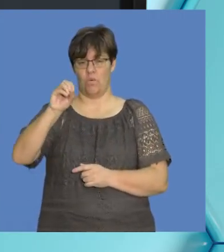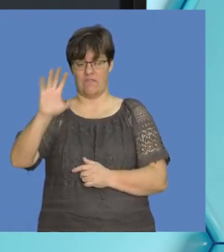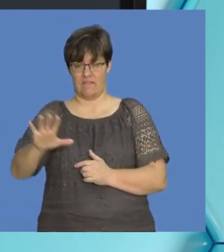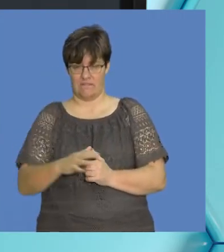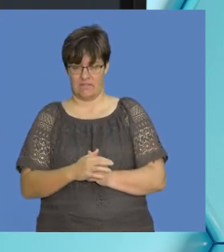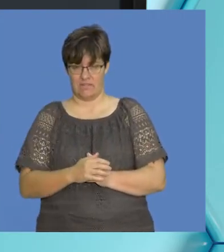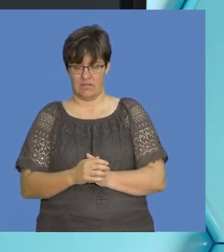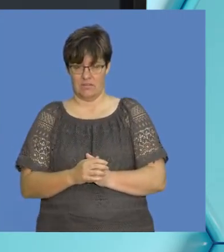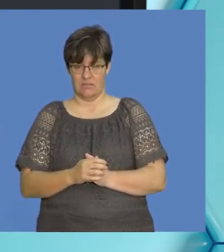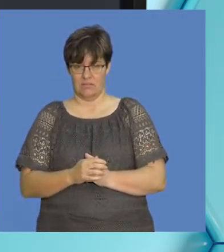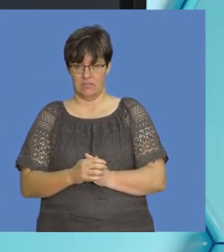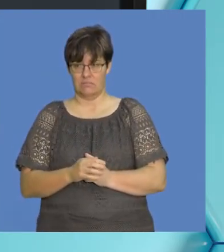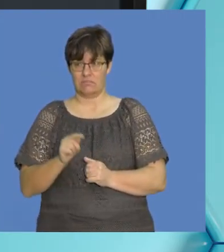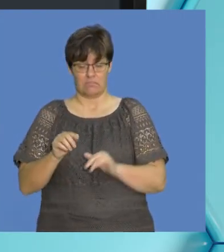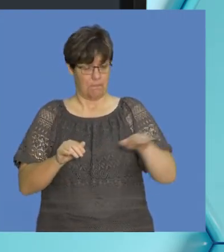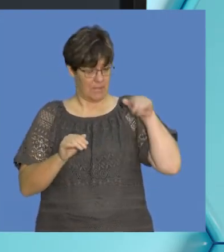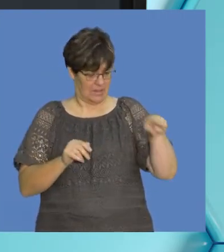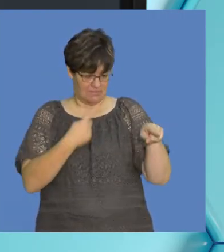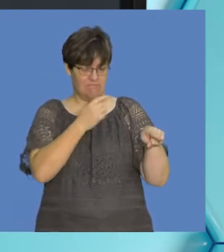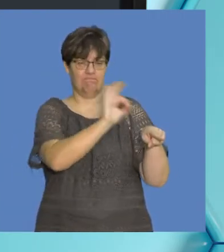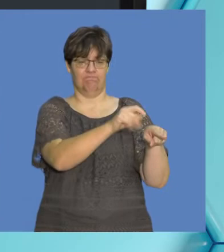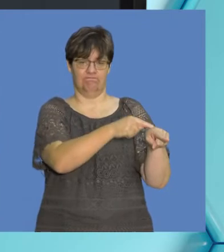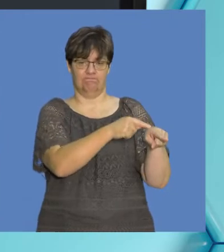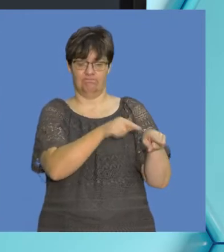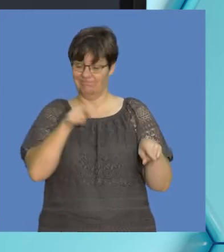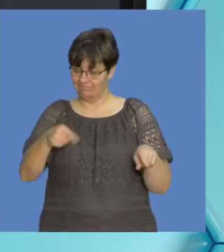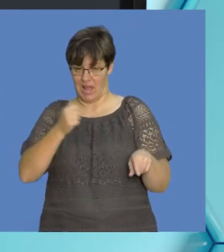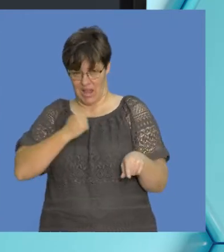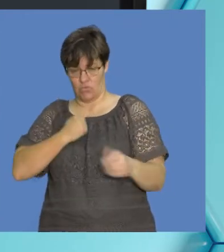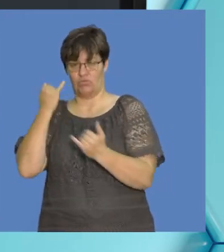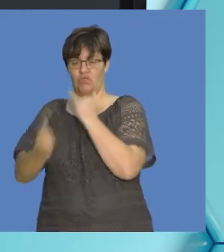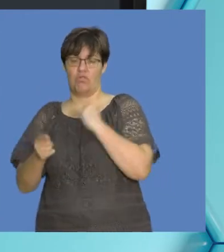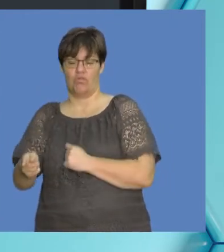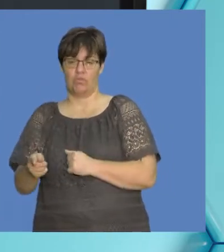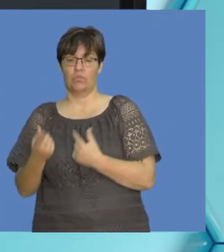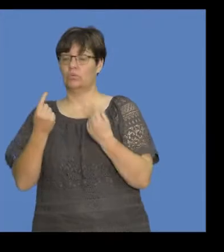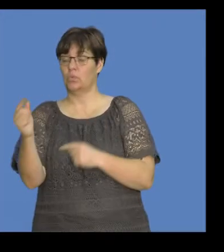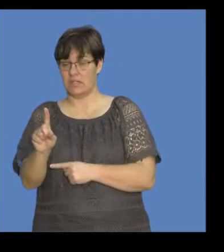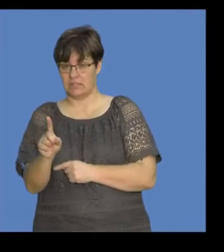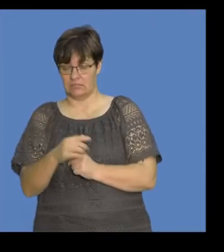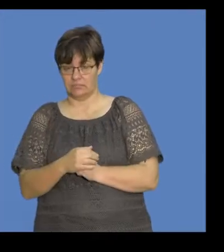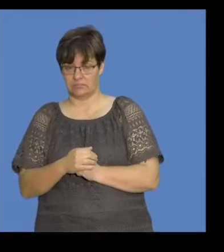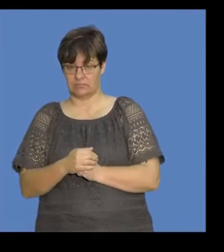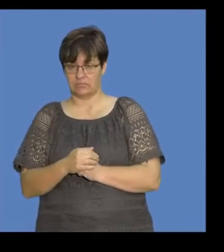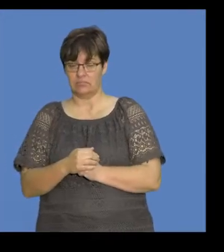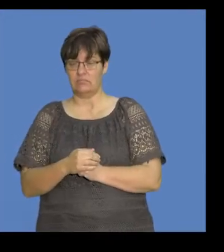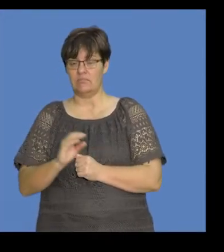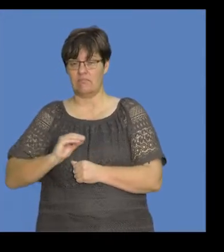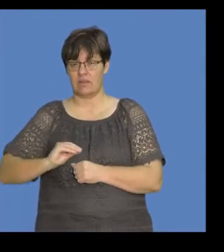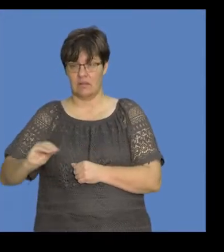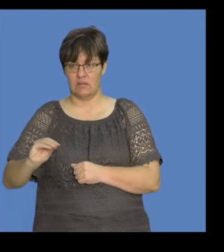is correct as per the bank statement. Our books are incorrect. What do? We enter, we make